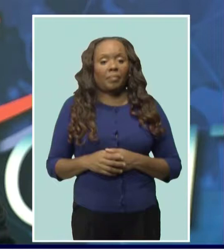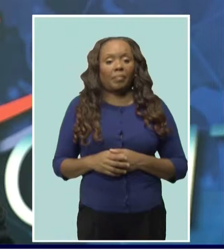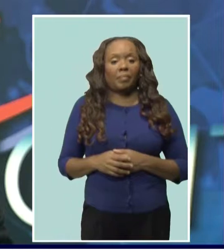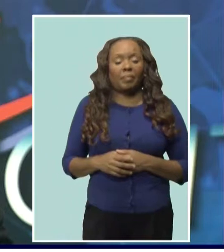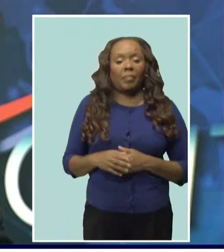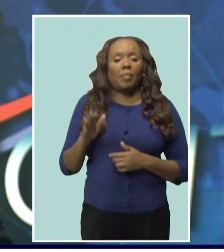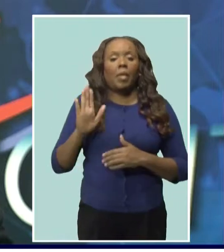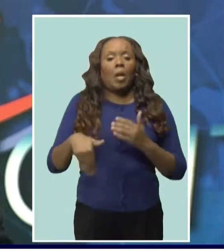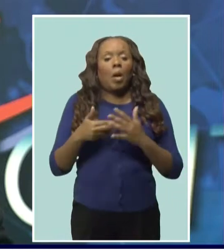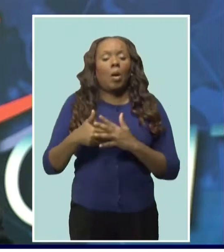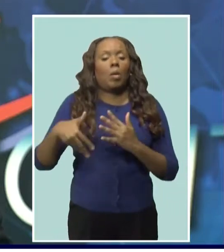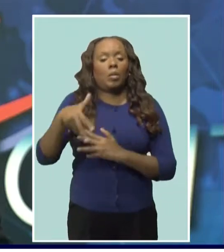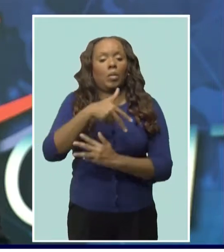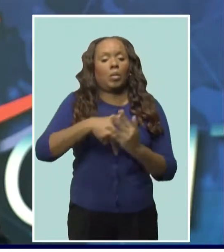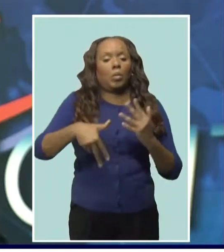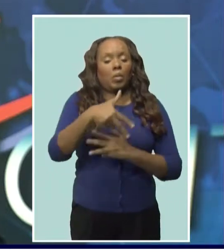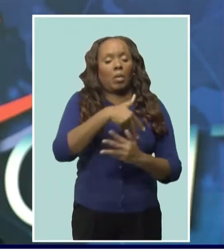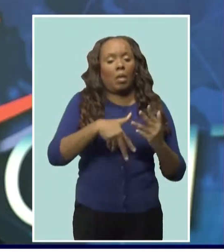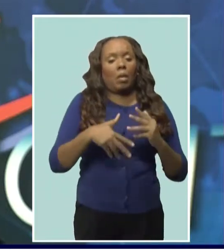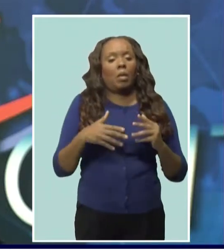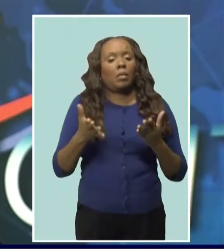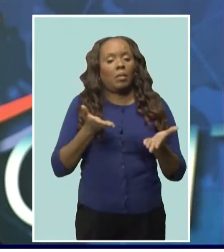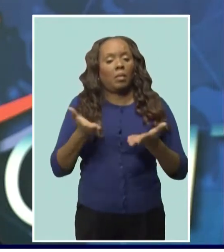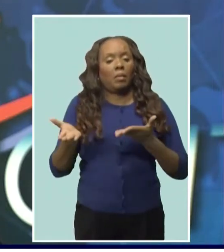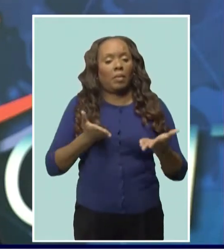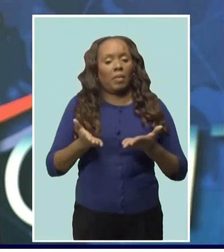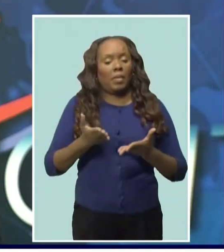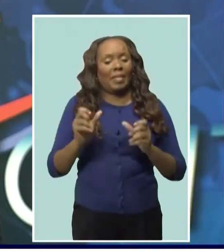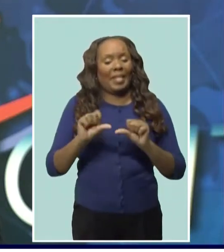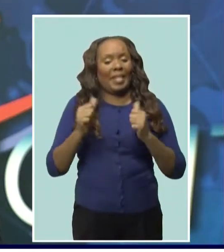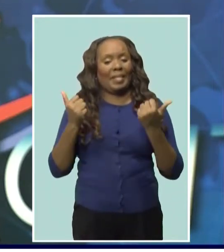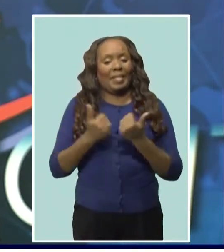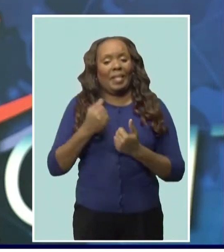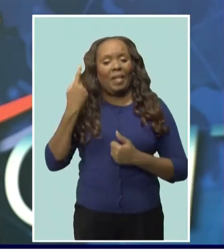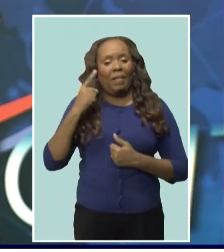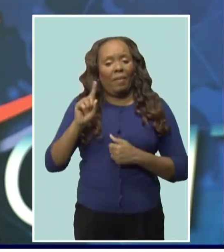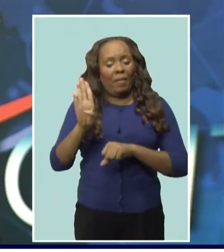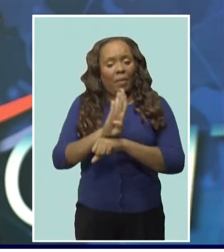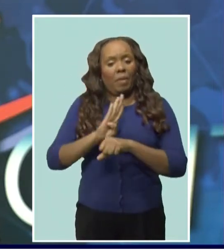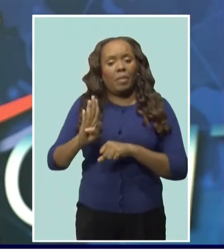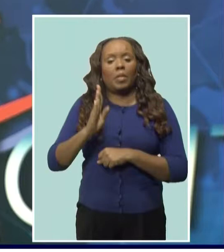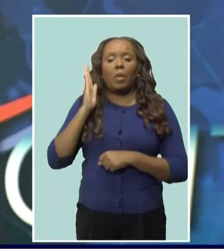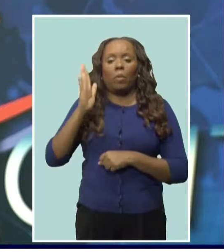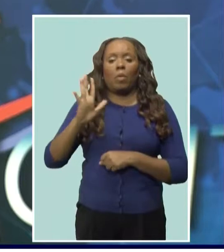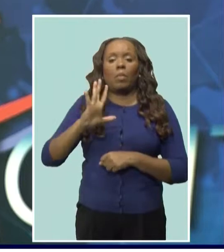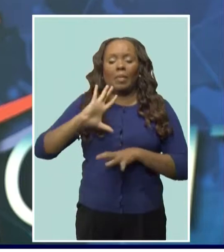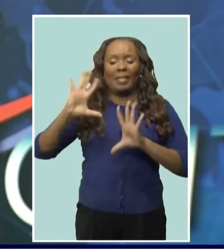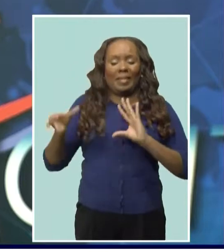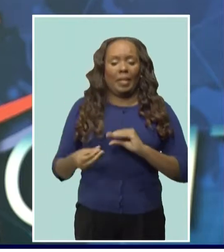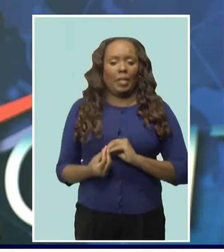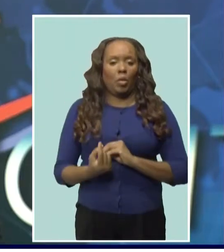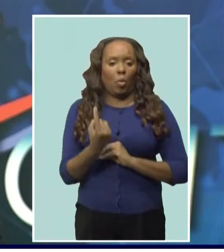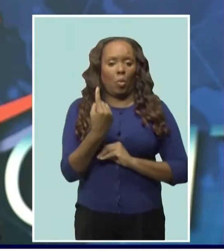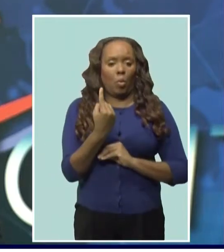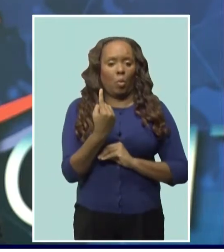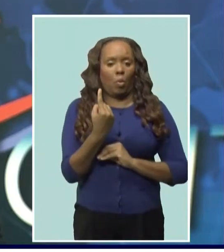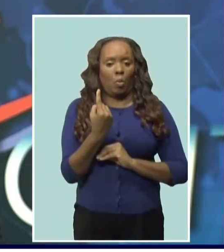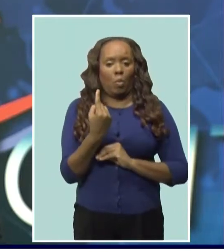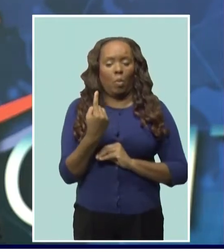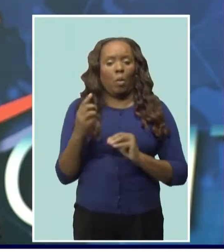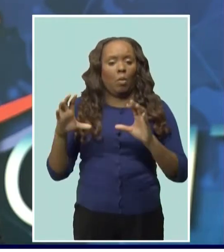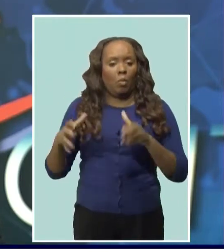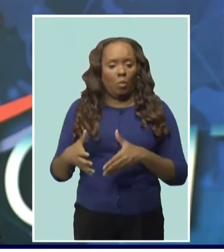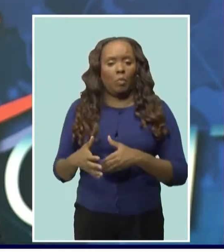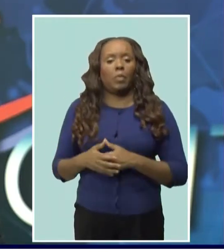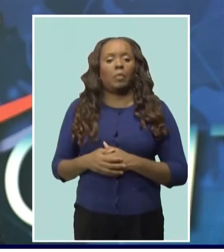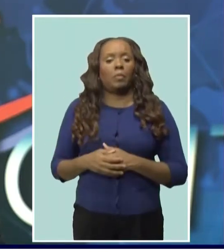service agencies should be completed by year-end. The update from Minister of People Empowerment and Elder Affairs Kirk Humphrey. The agencies, which will